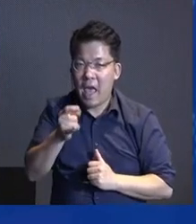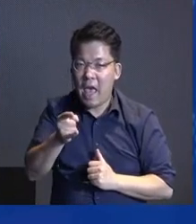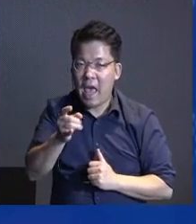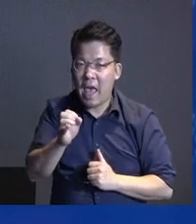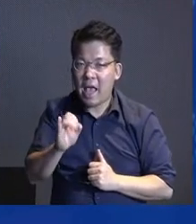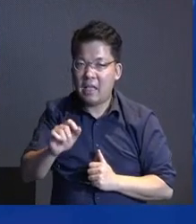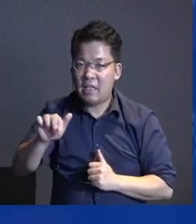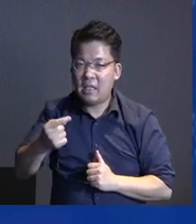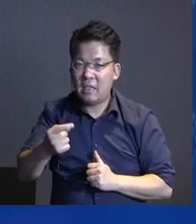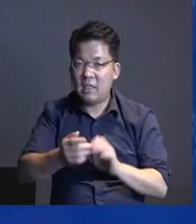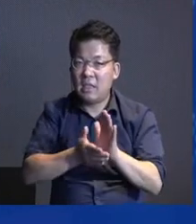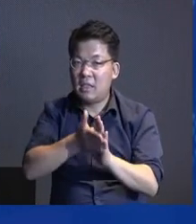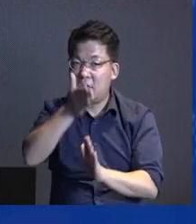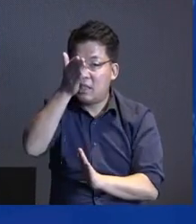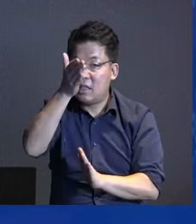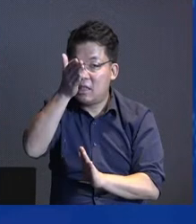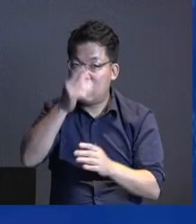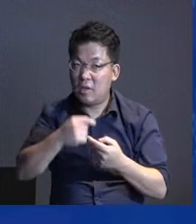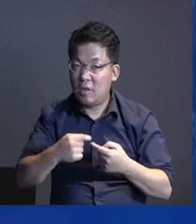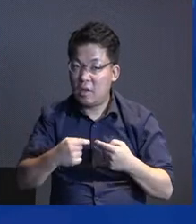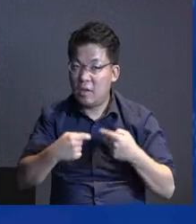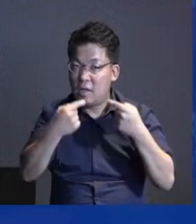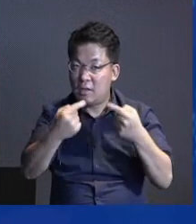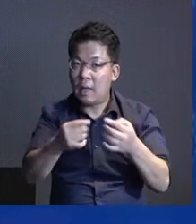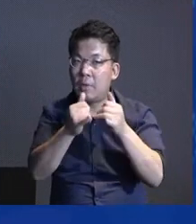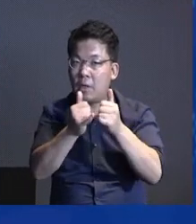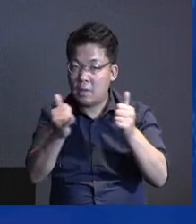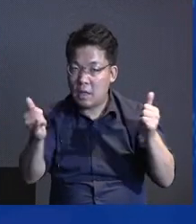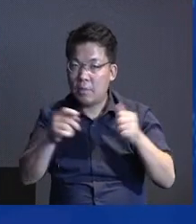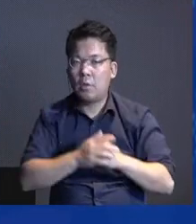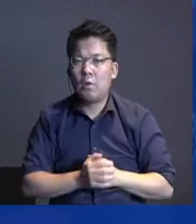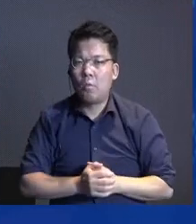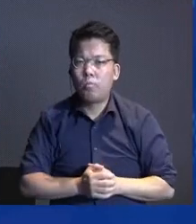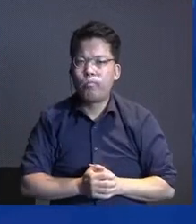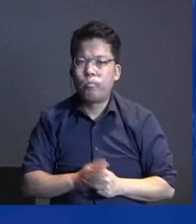something for and with each other and contribute to a better neighborhood.